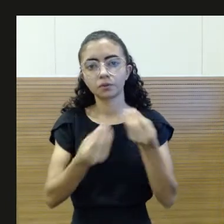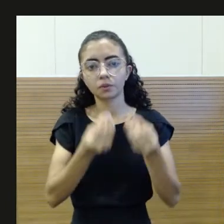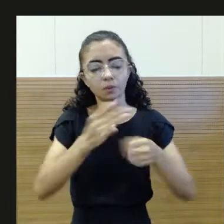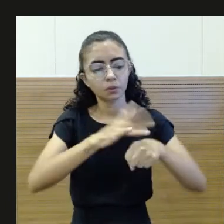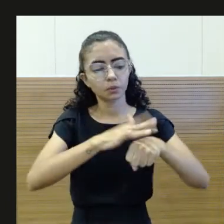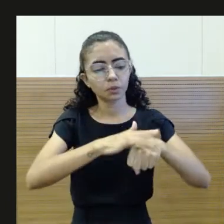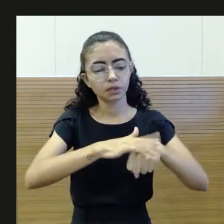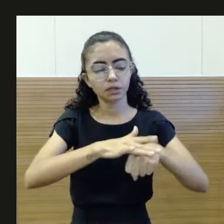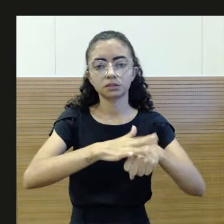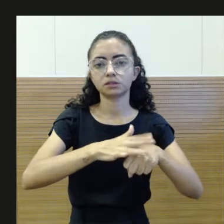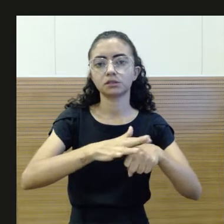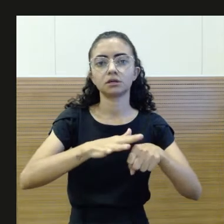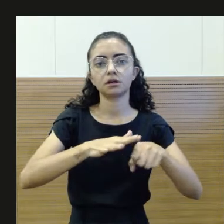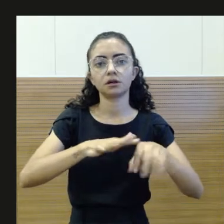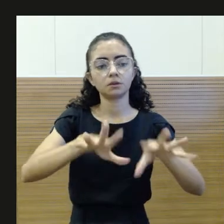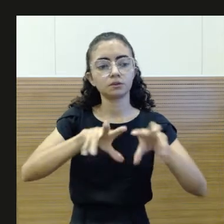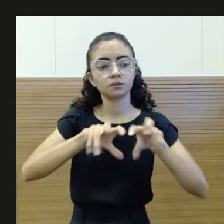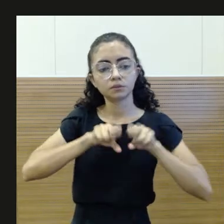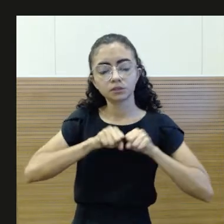are overweight.